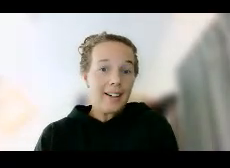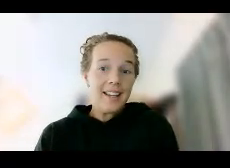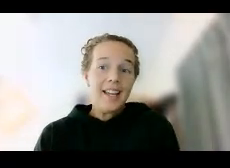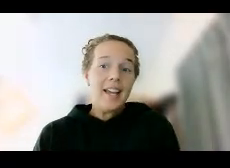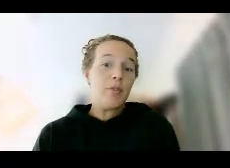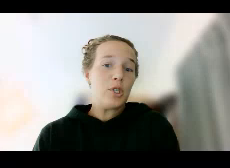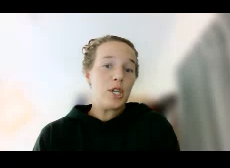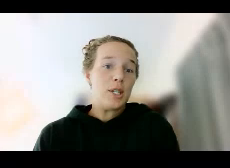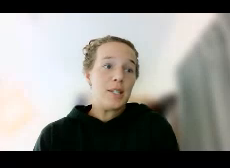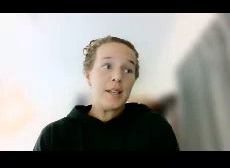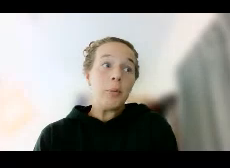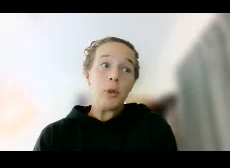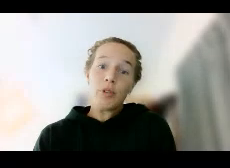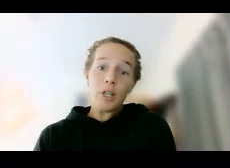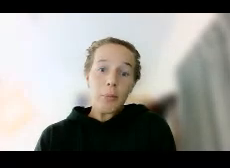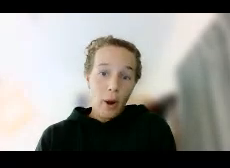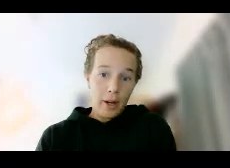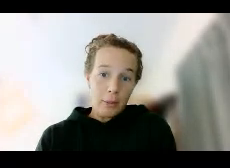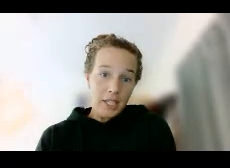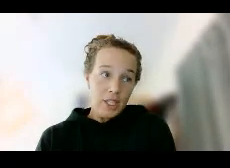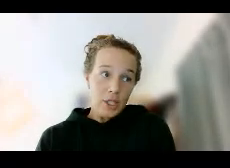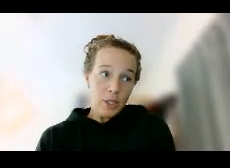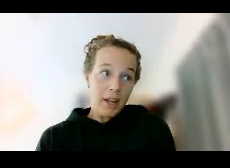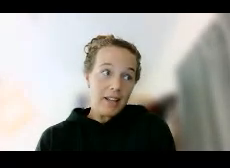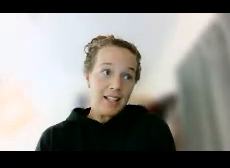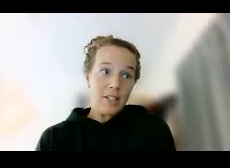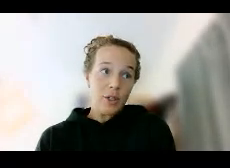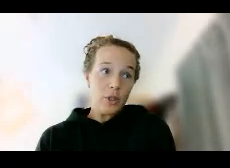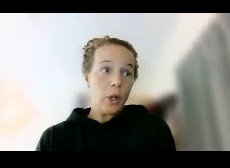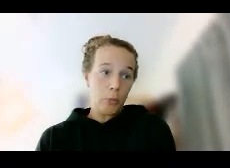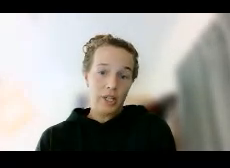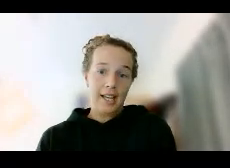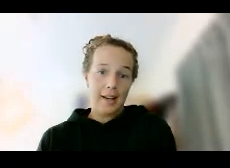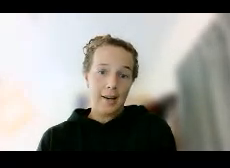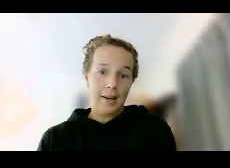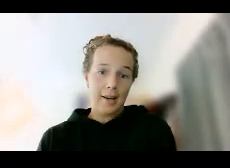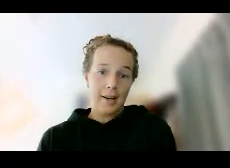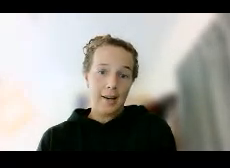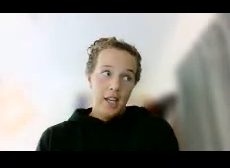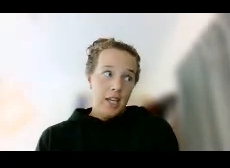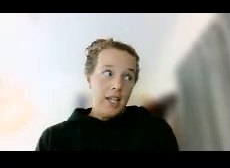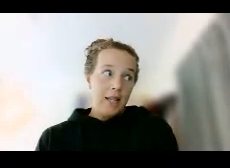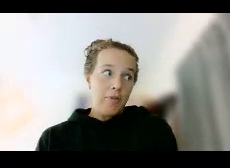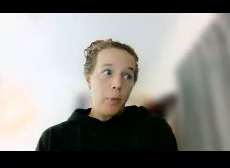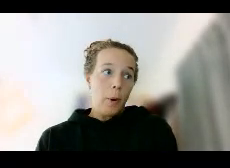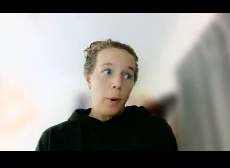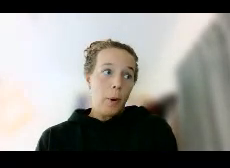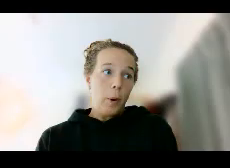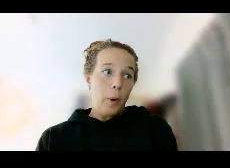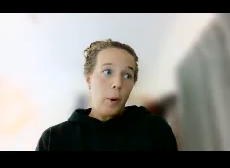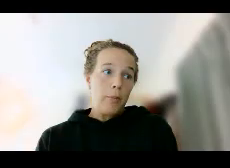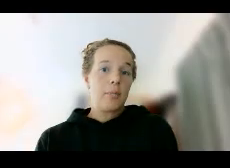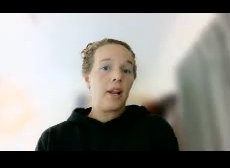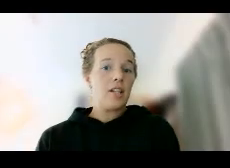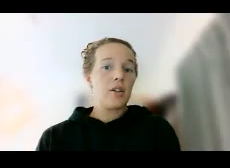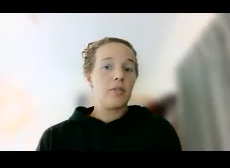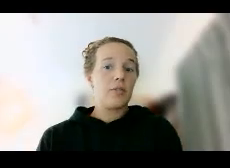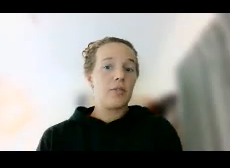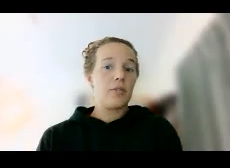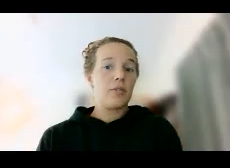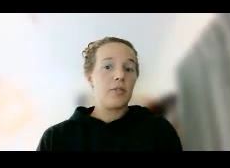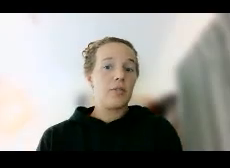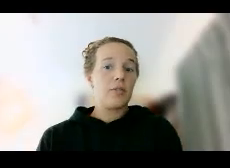Point Park, which is a beautiful little pocket beach, but it's also a lot more than that. Nymph Point